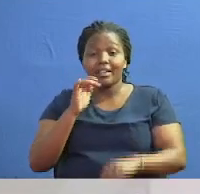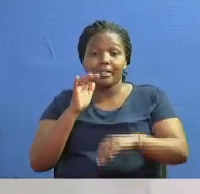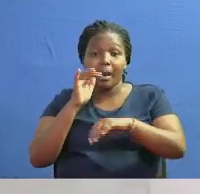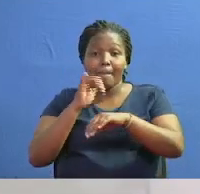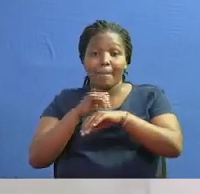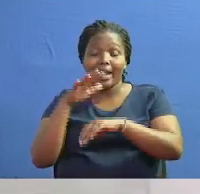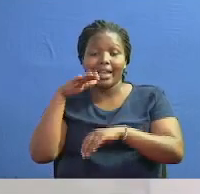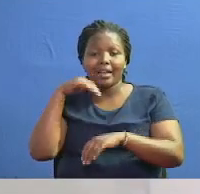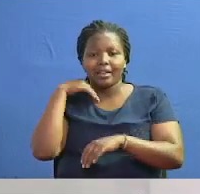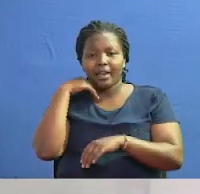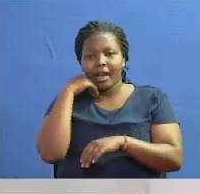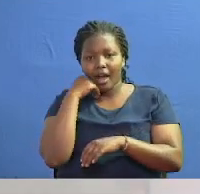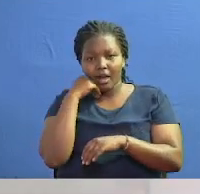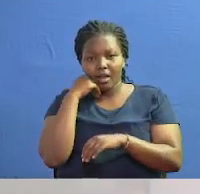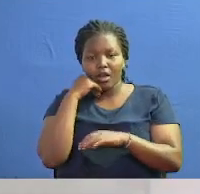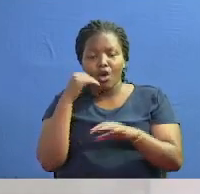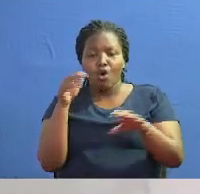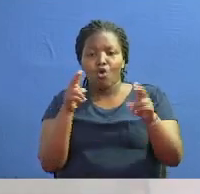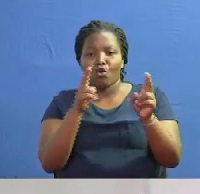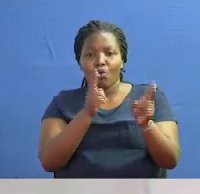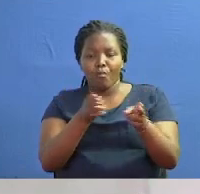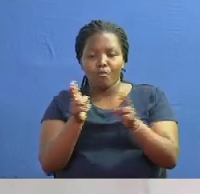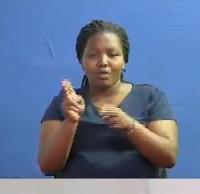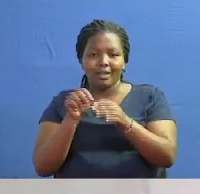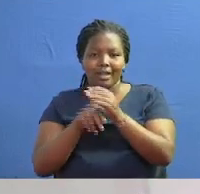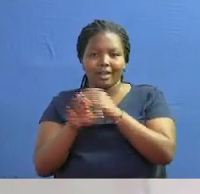in sub-Saharan Africa?